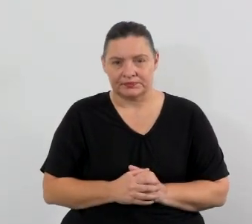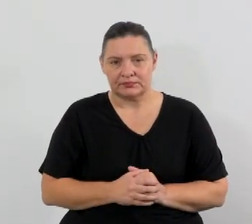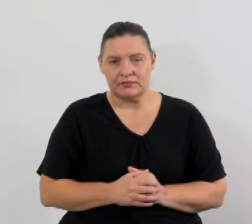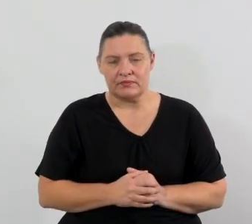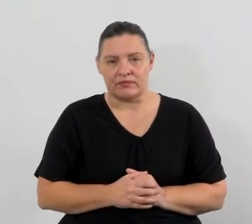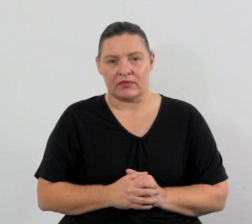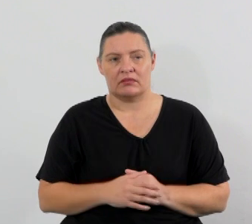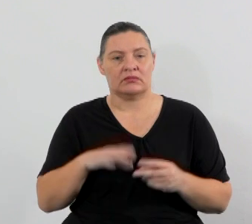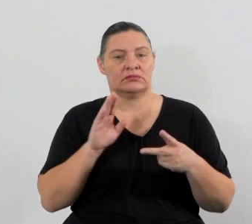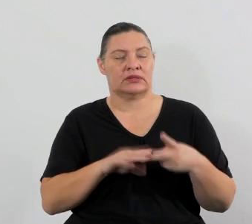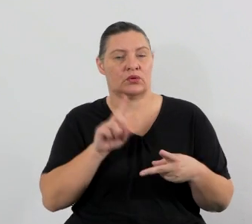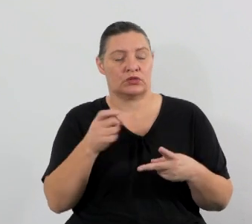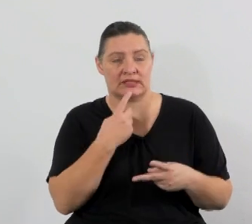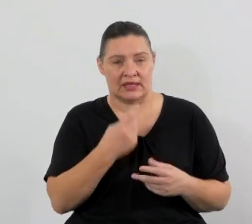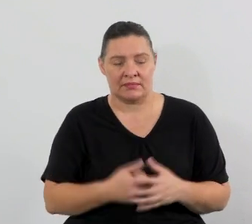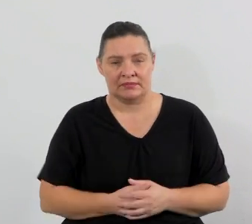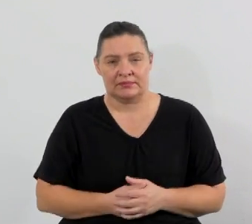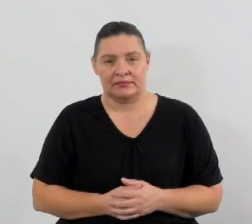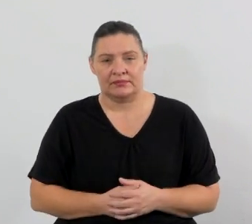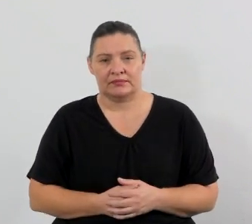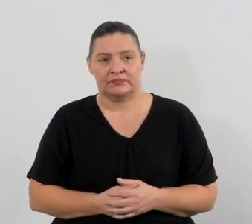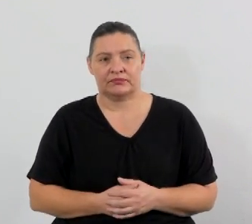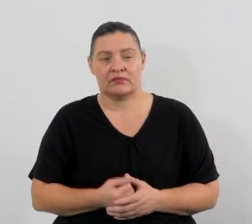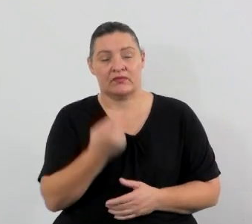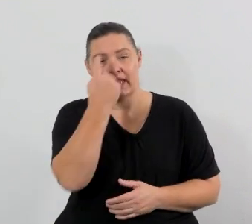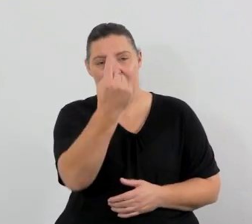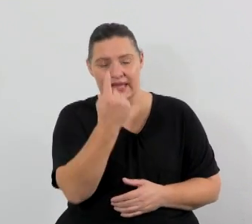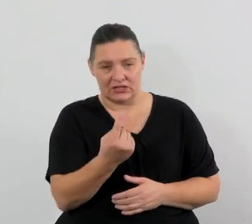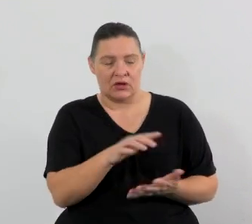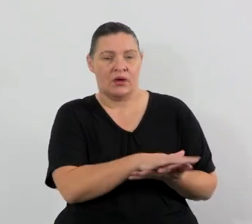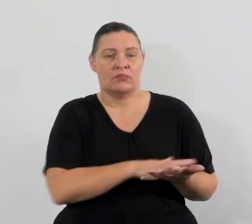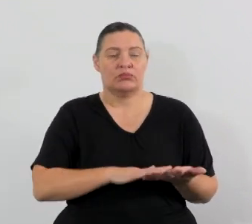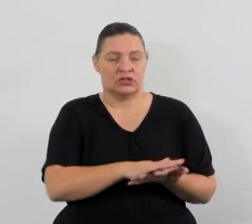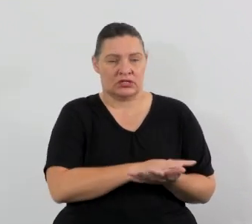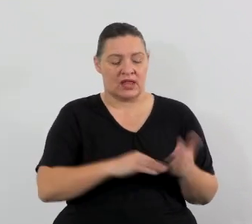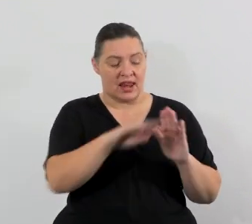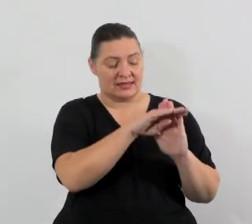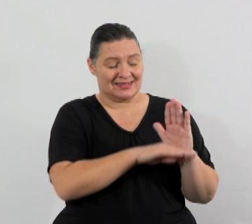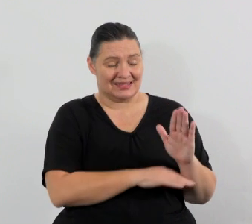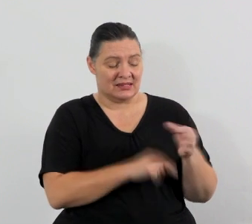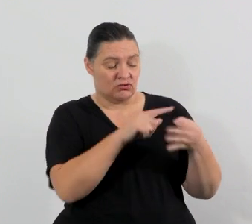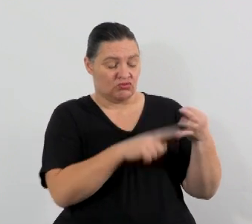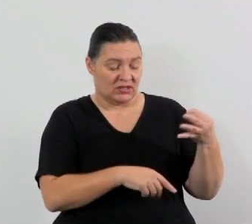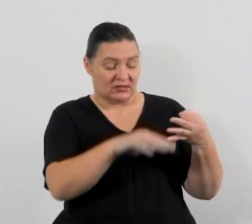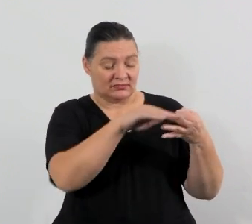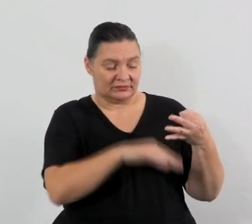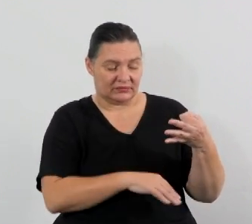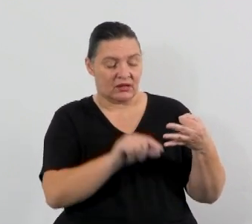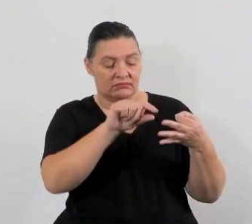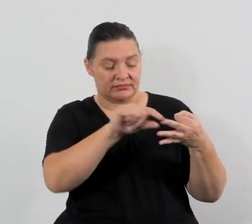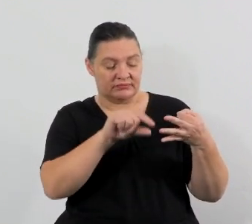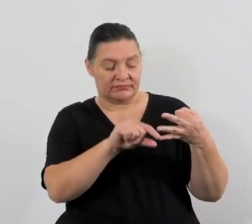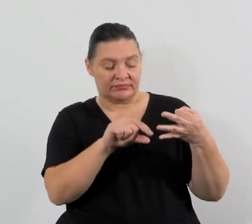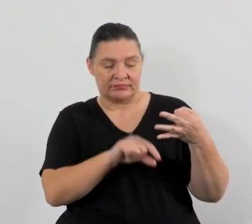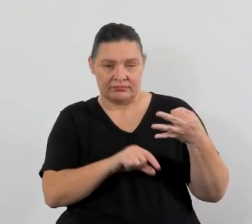So moving on to our second question, it says, for each type of pollution listed below, write